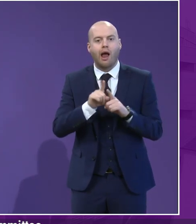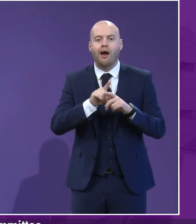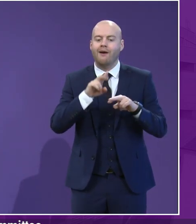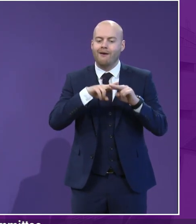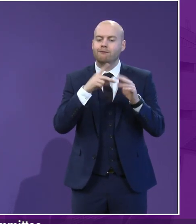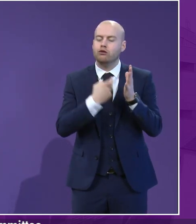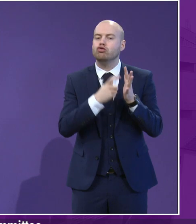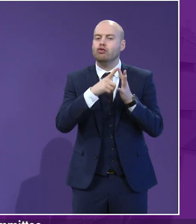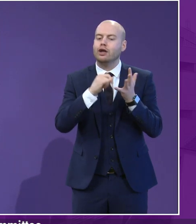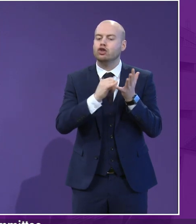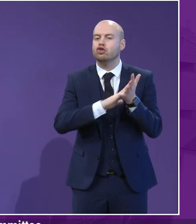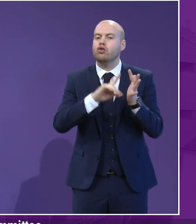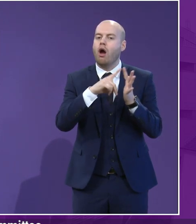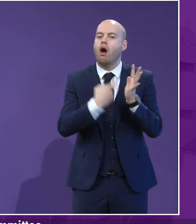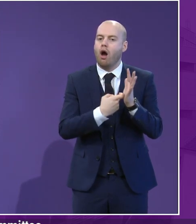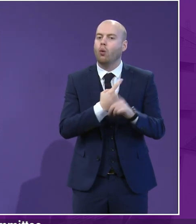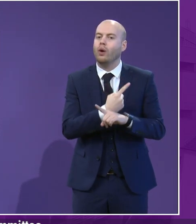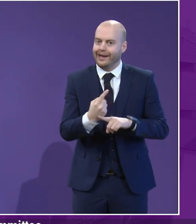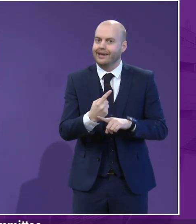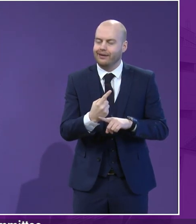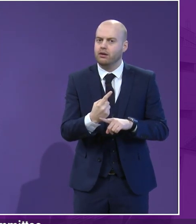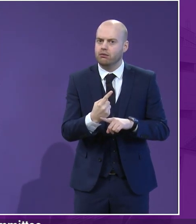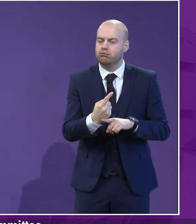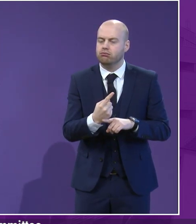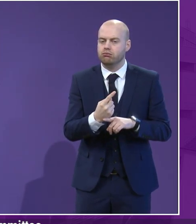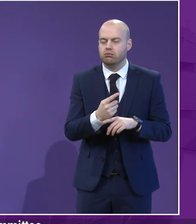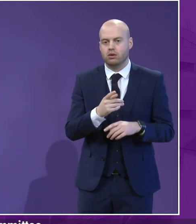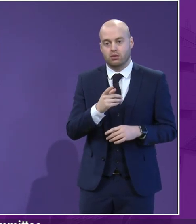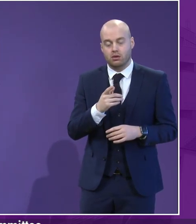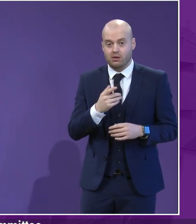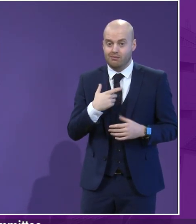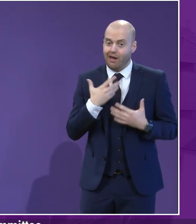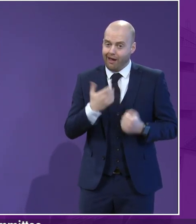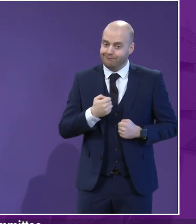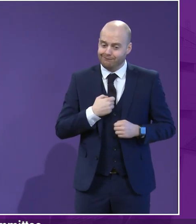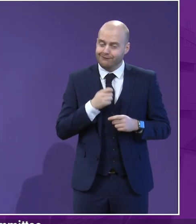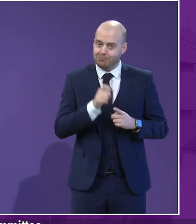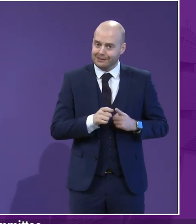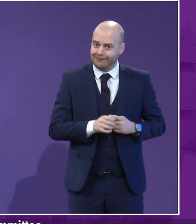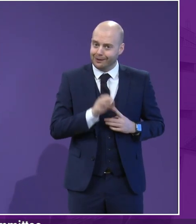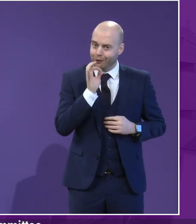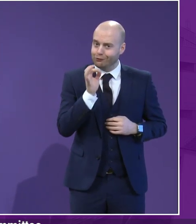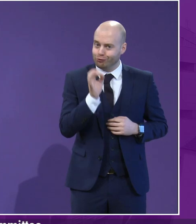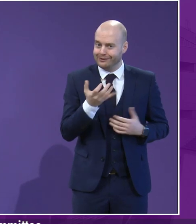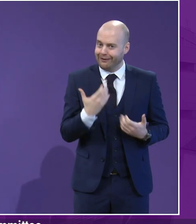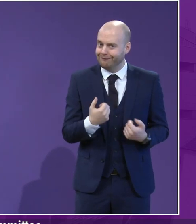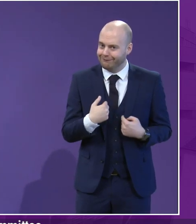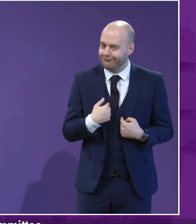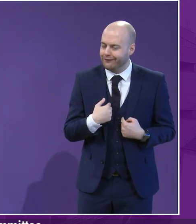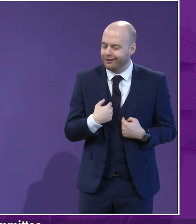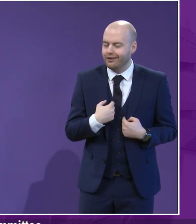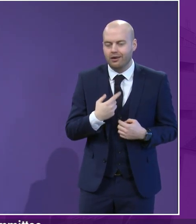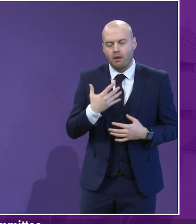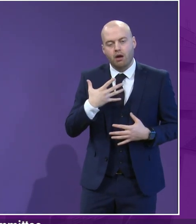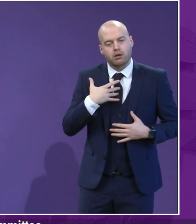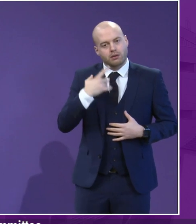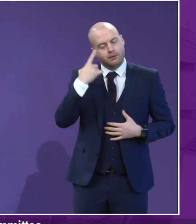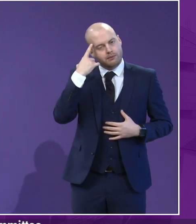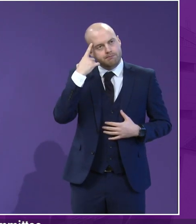to your experience as a student. And in particular, I was very struck by your initial testimony